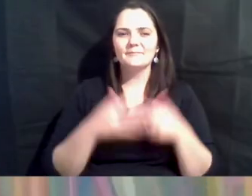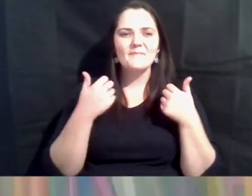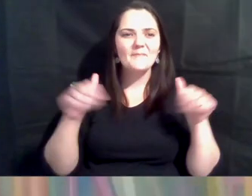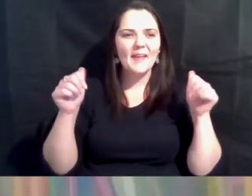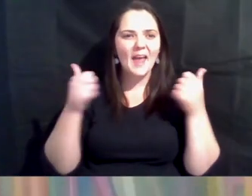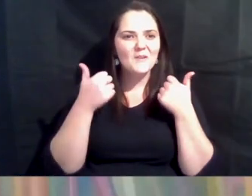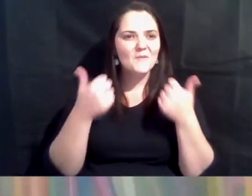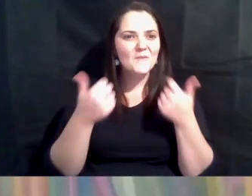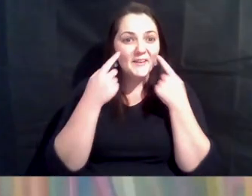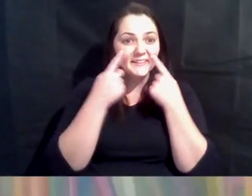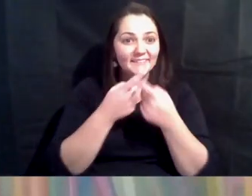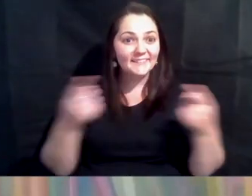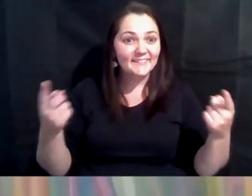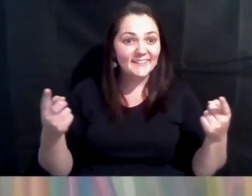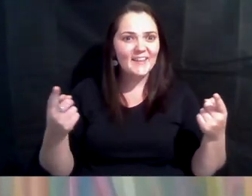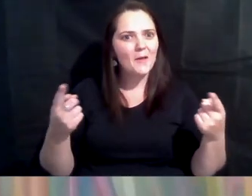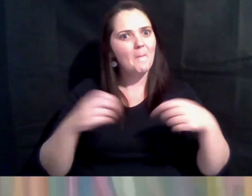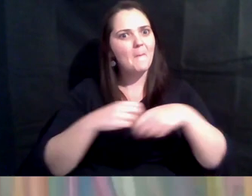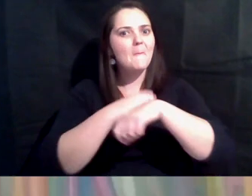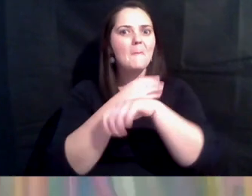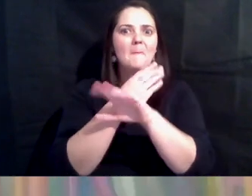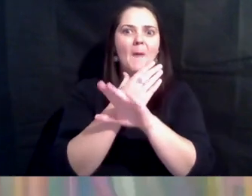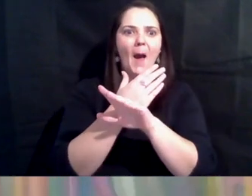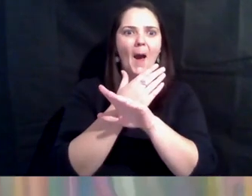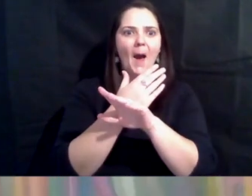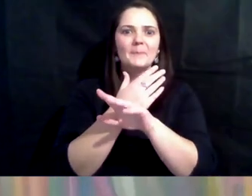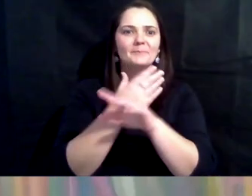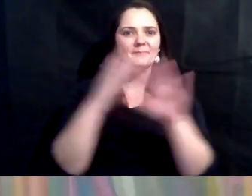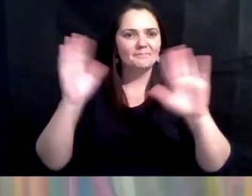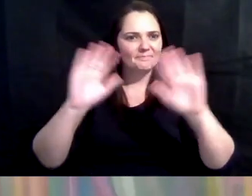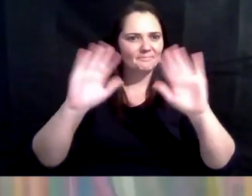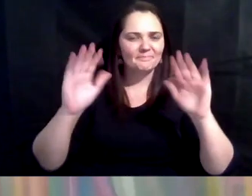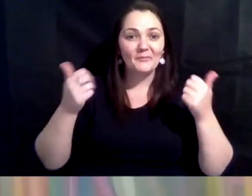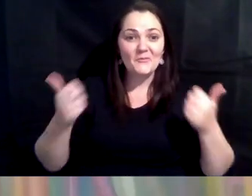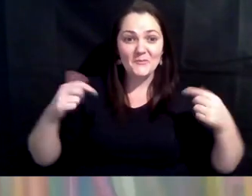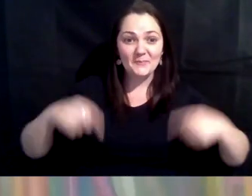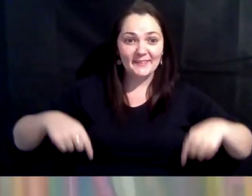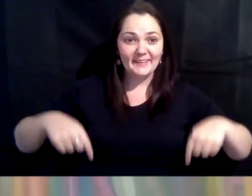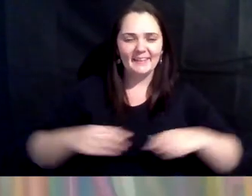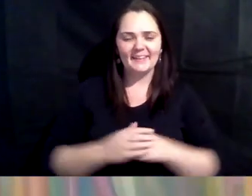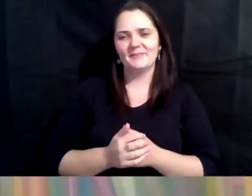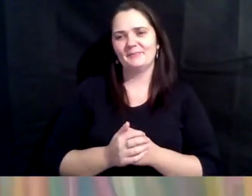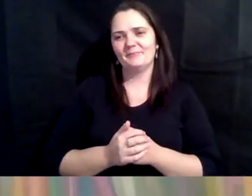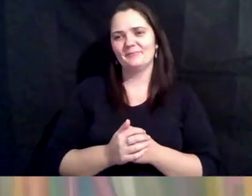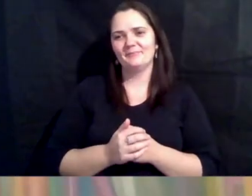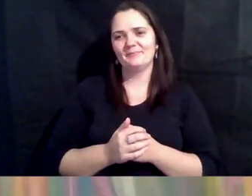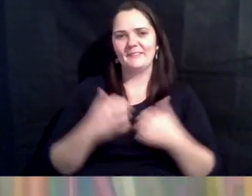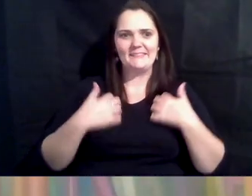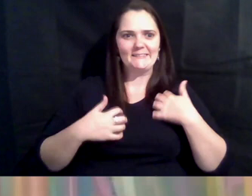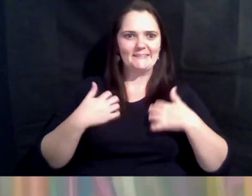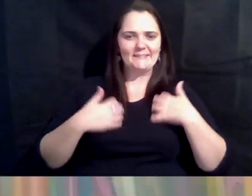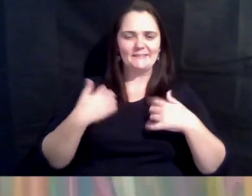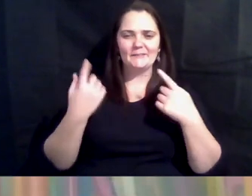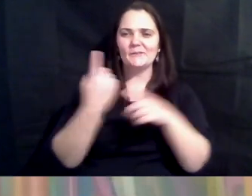It's so good to see you via the internet. Great to be here. I'm so excited to be talking